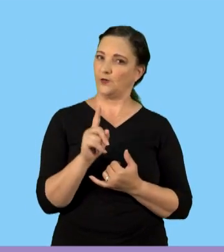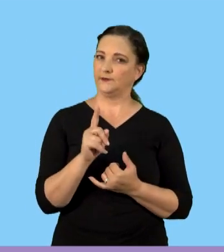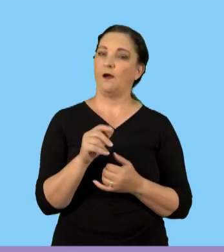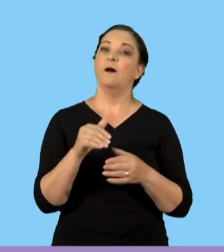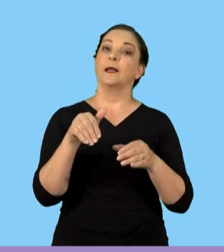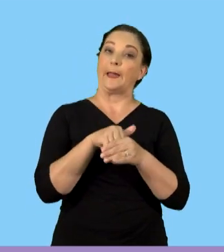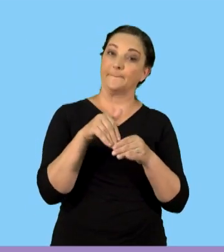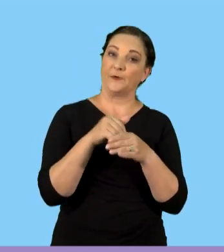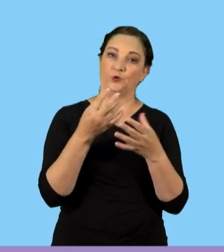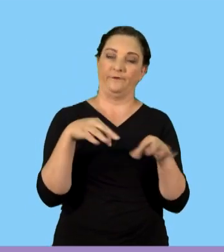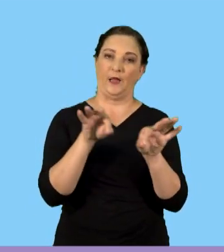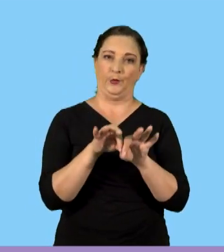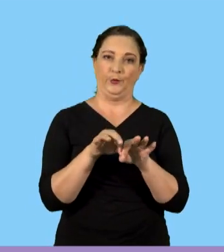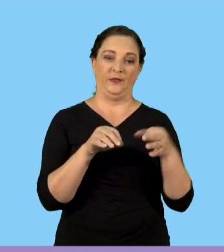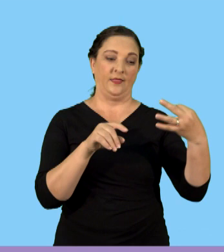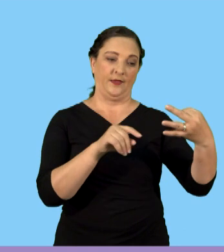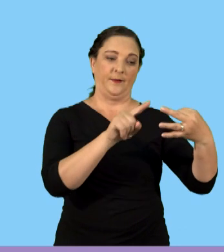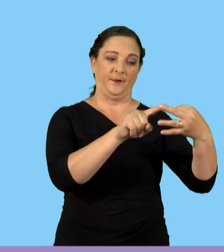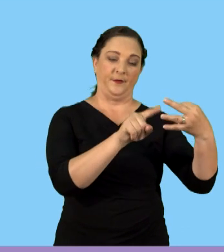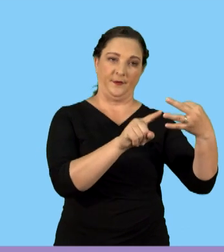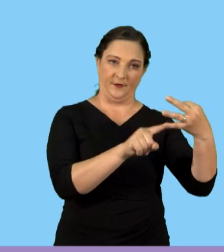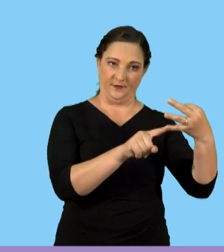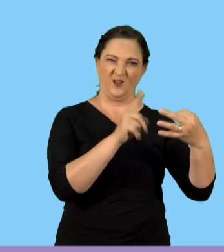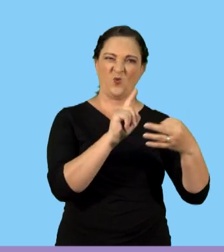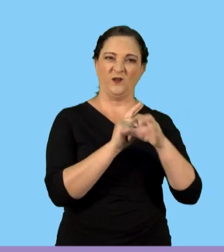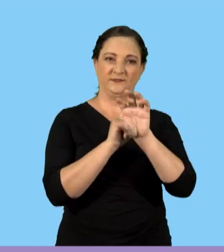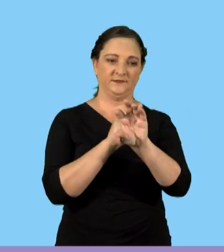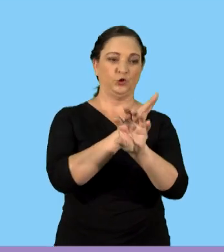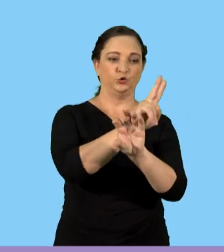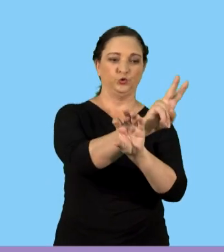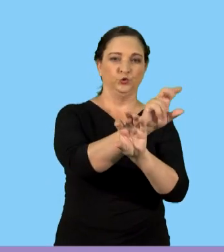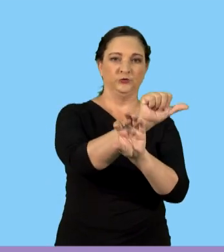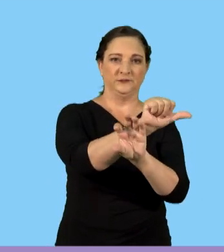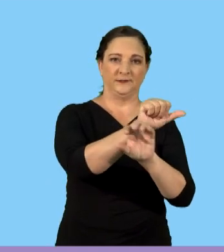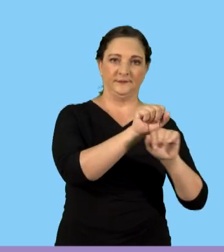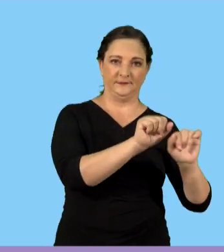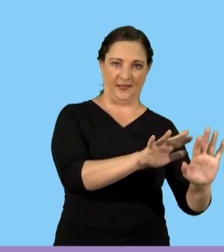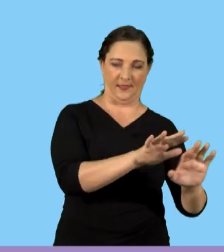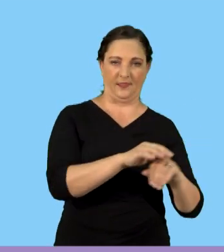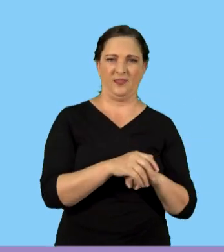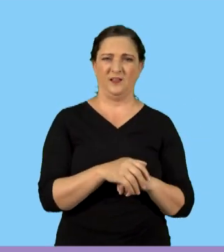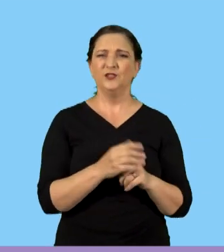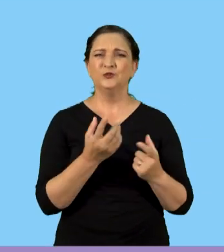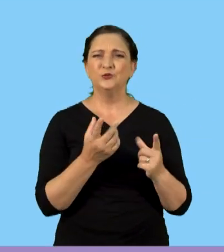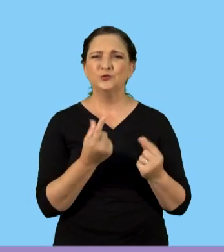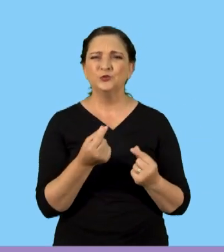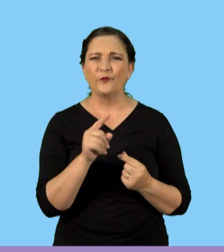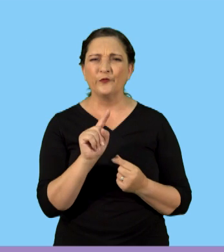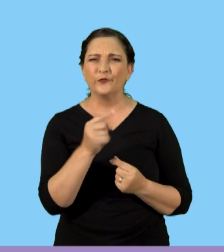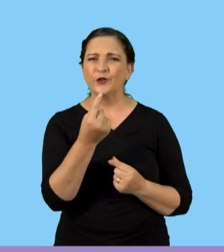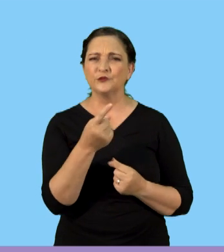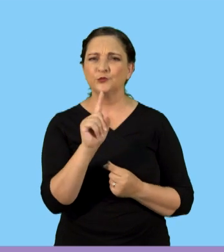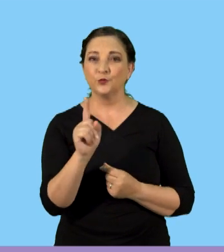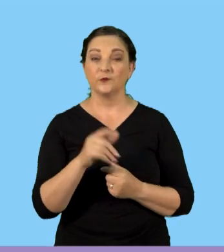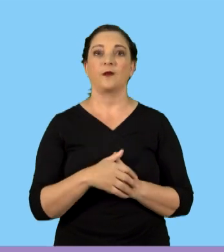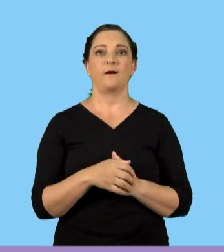values. Again, we just have 3 input values there, a 2, a 6, and a 10. So what is the first action that happens there? We are going